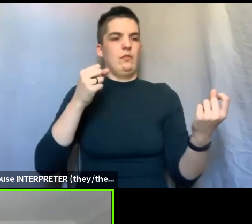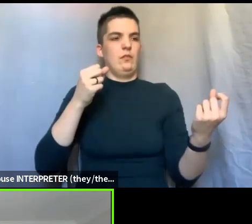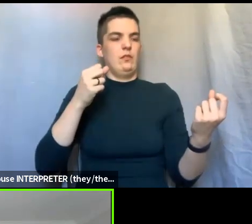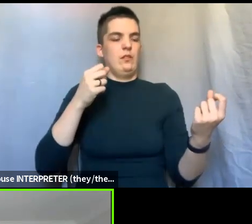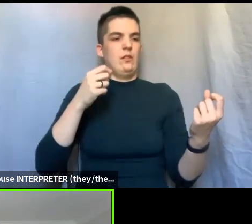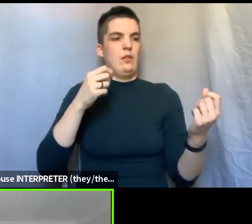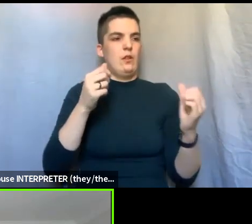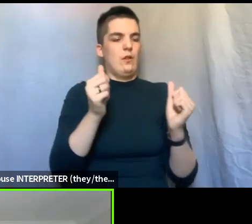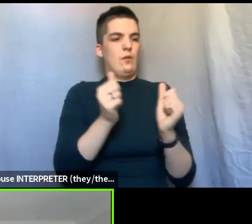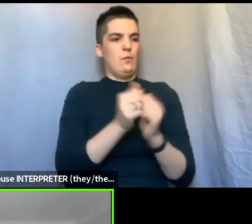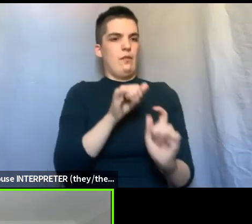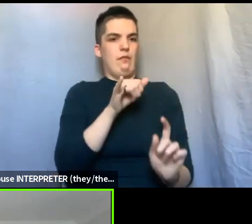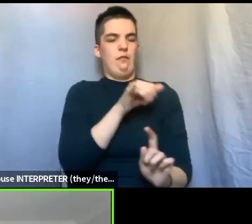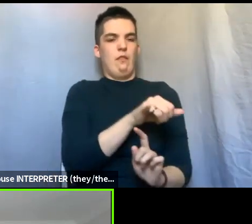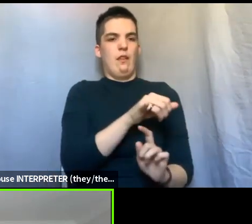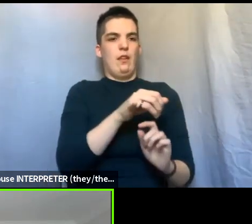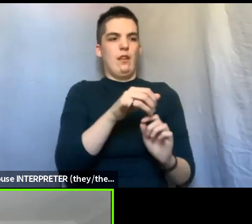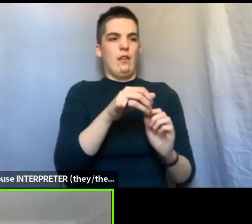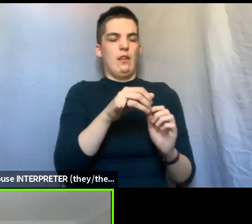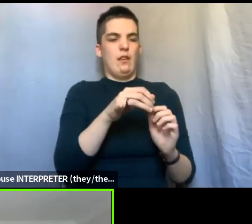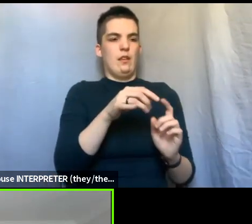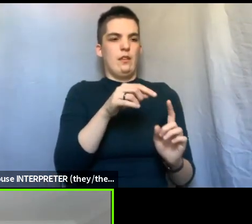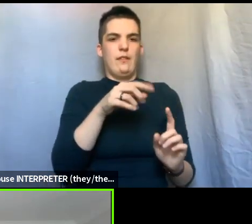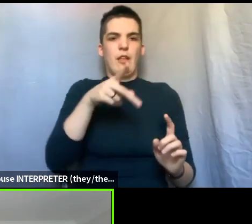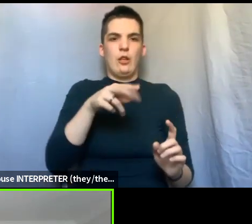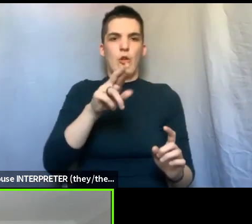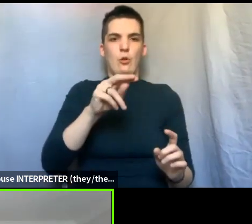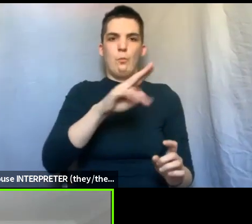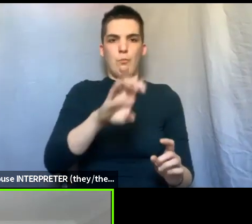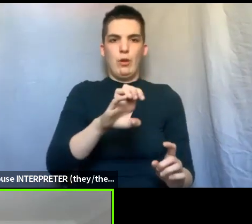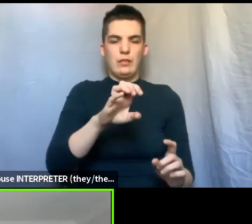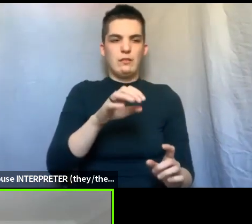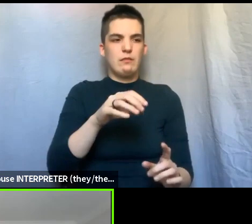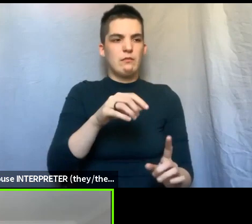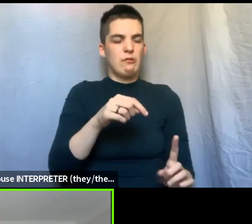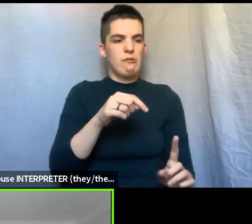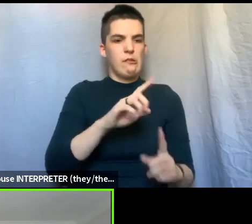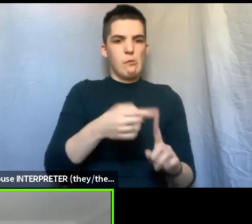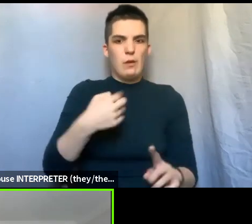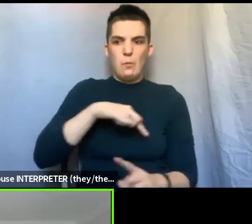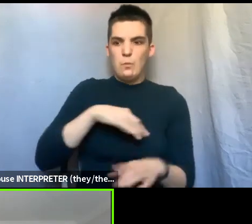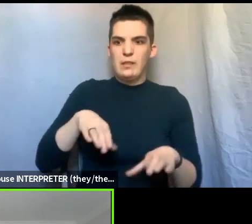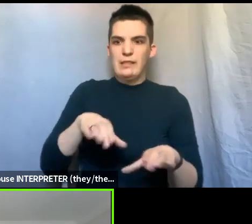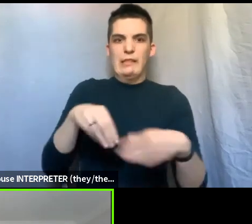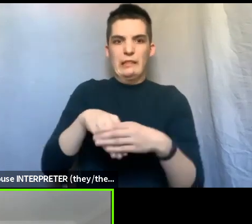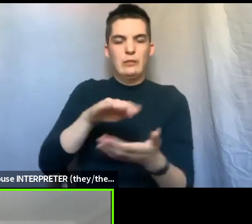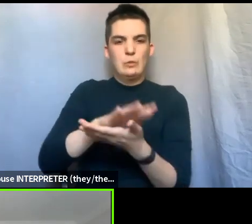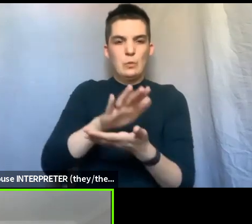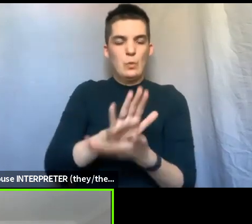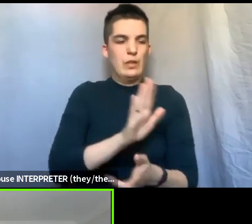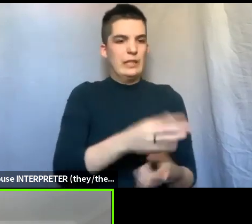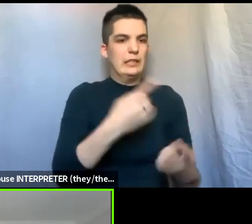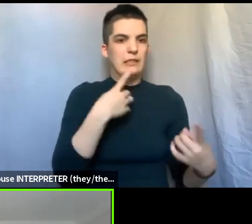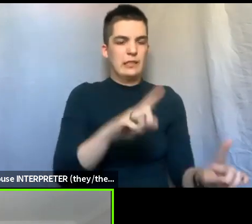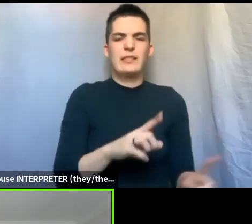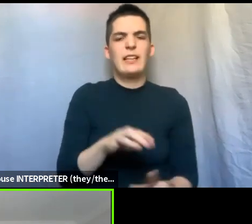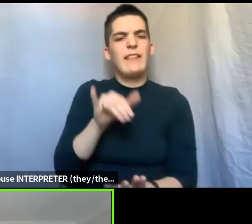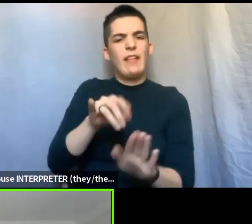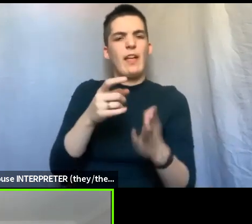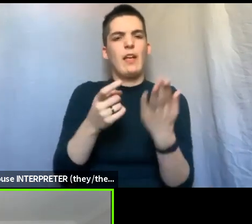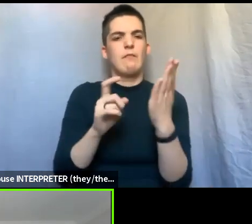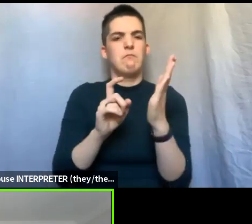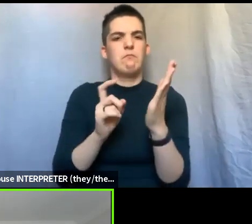success, Hal Prince thinks like we all did when we were in school. You know, what's the metaphor for this